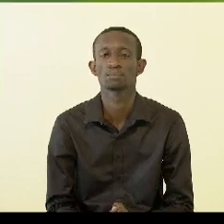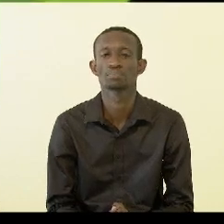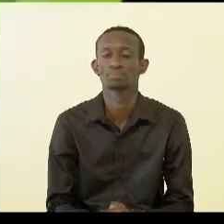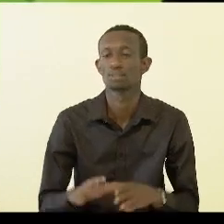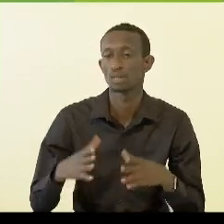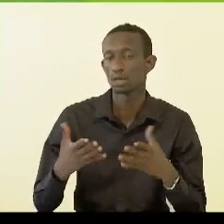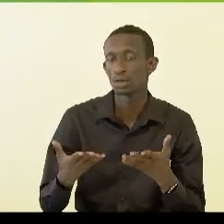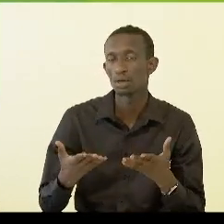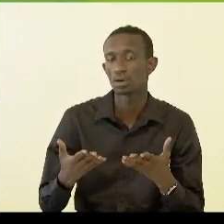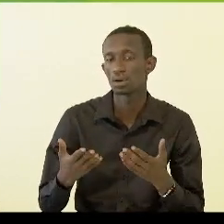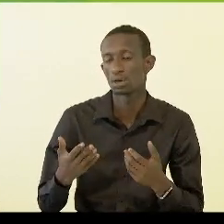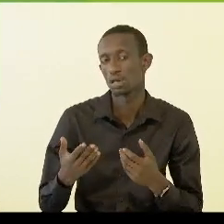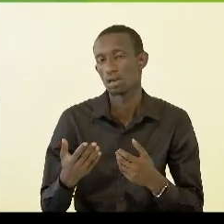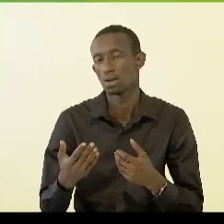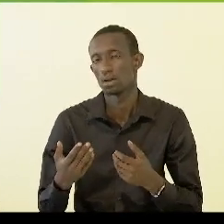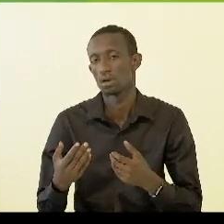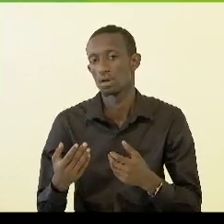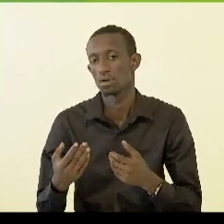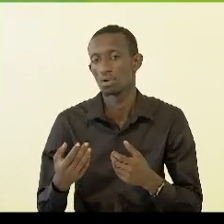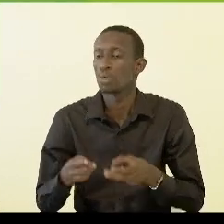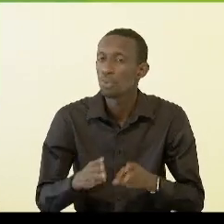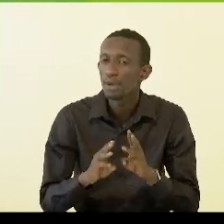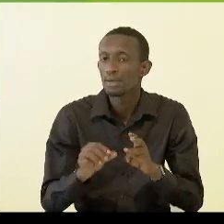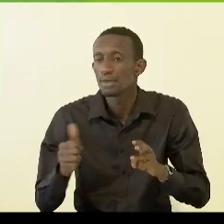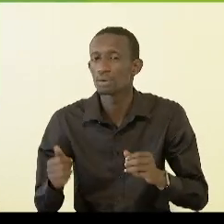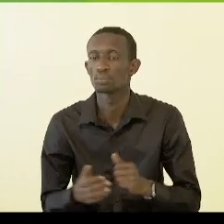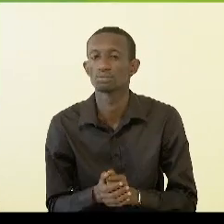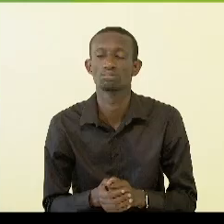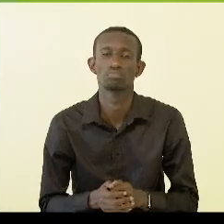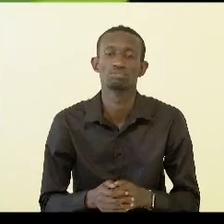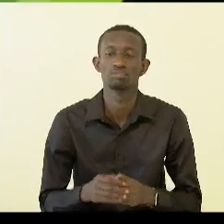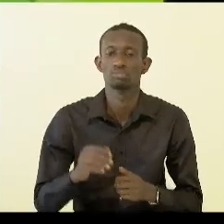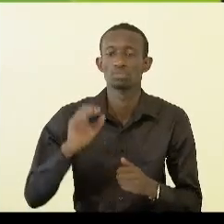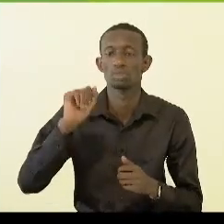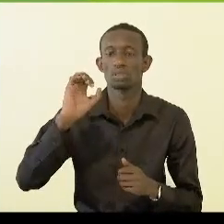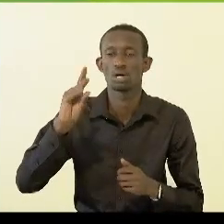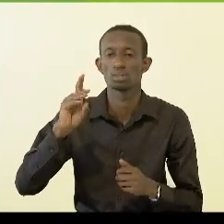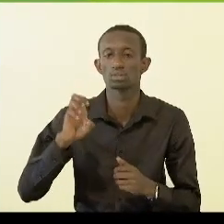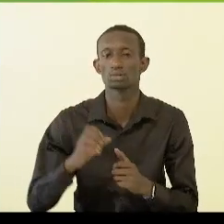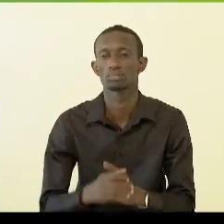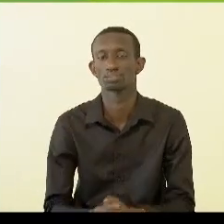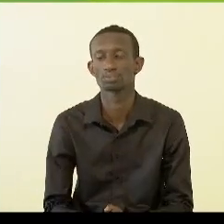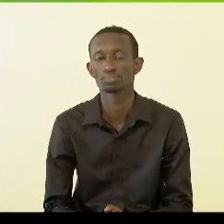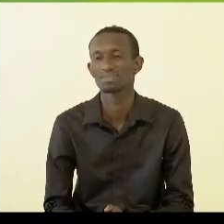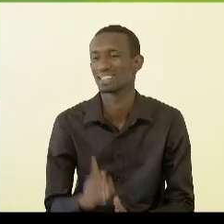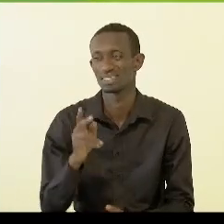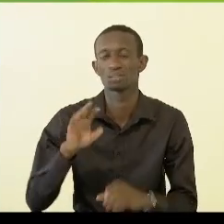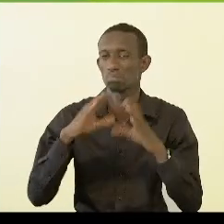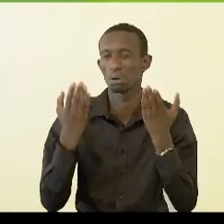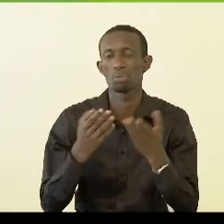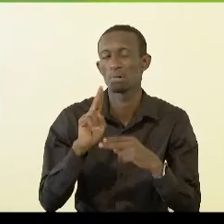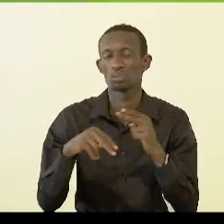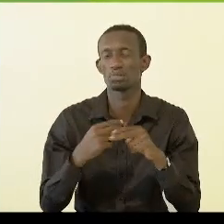either any other method of testing the acids and bases, universal indicator. So let's look